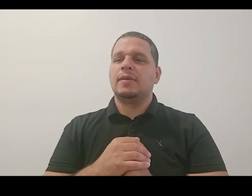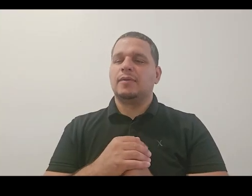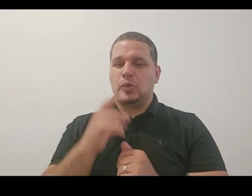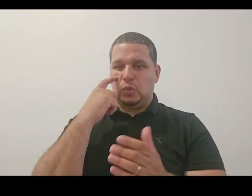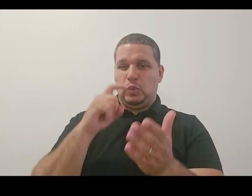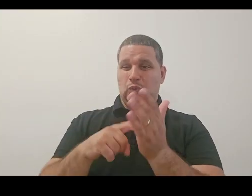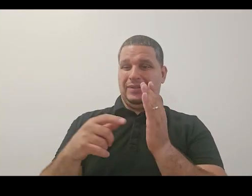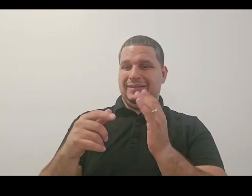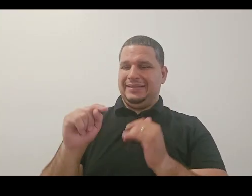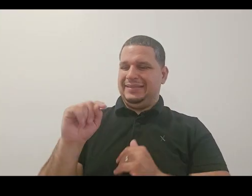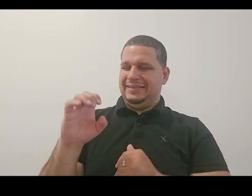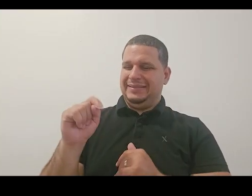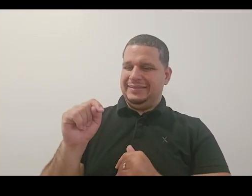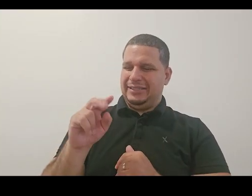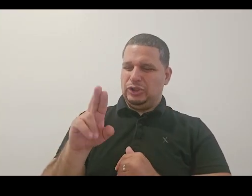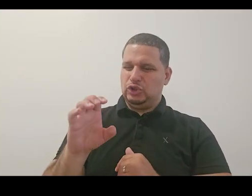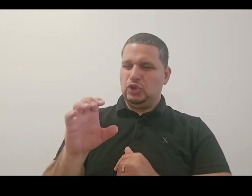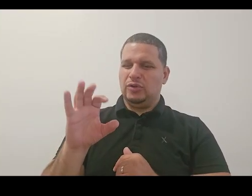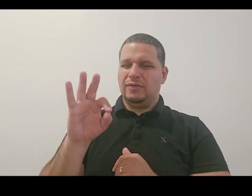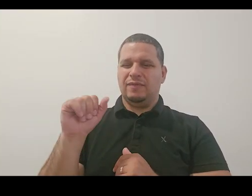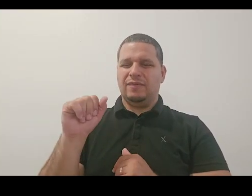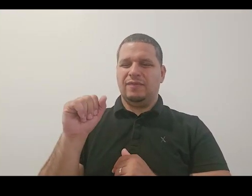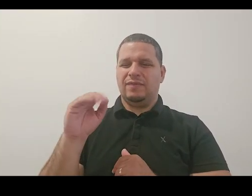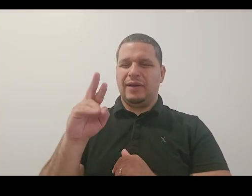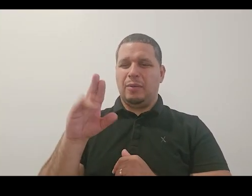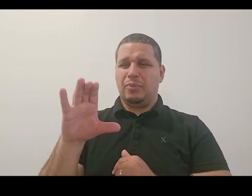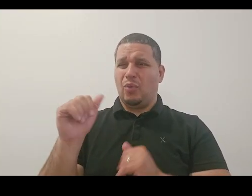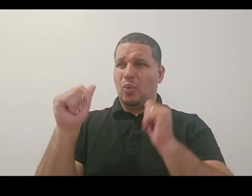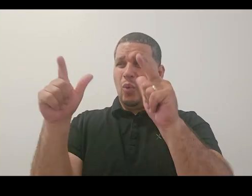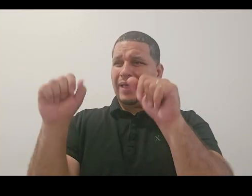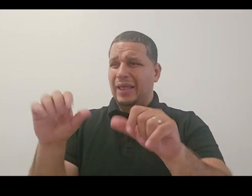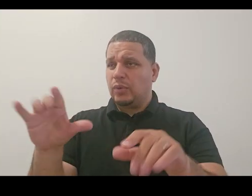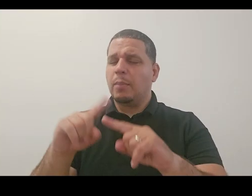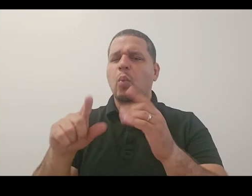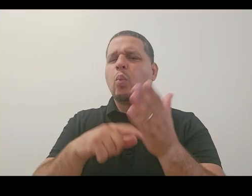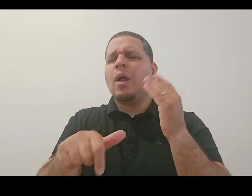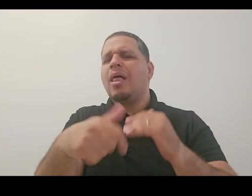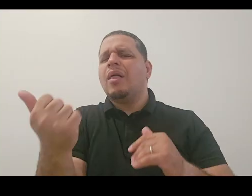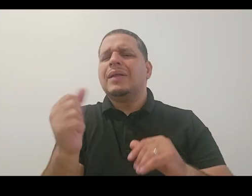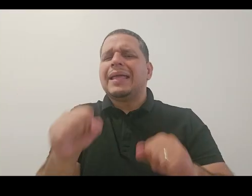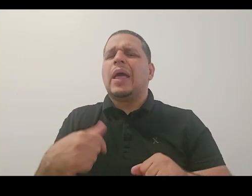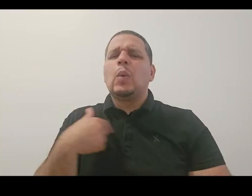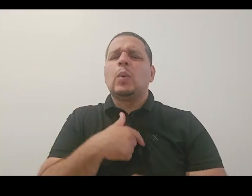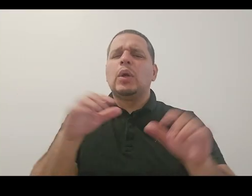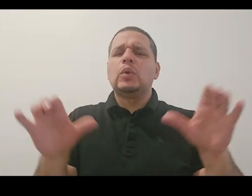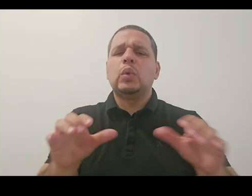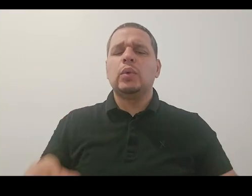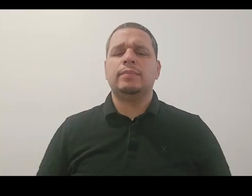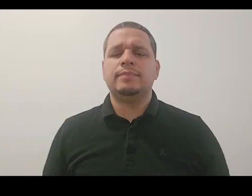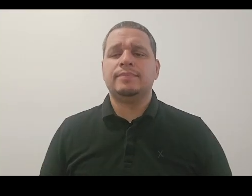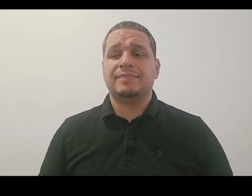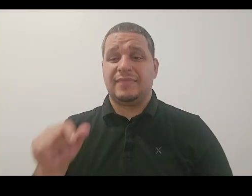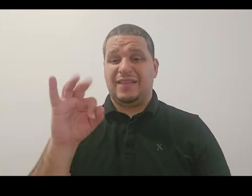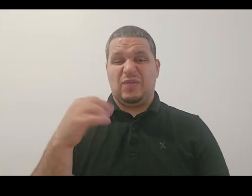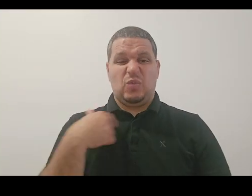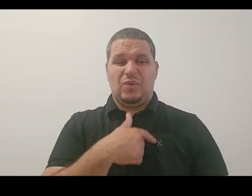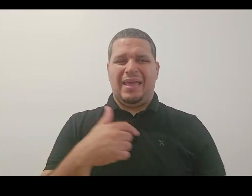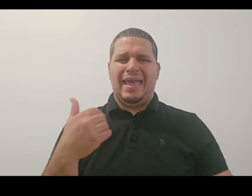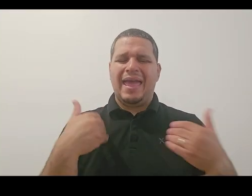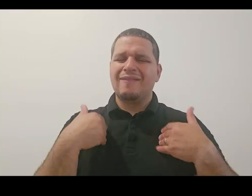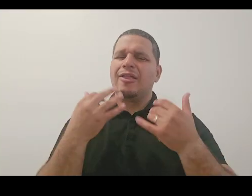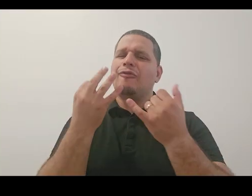noticing the texture of fabrics. Well, everybody could do that, and what else could we do, right? If we just had the